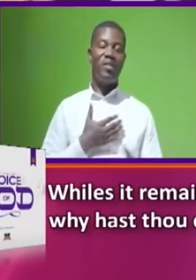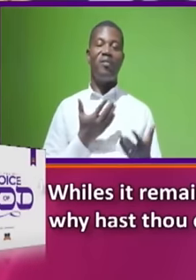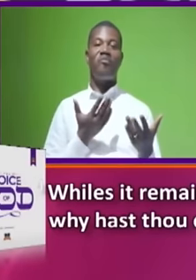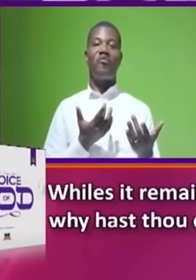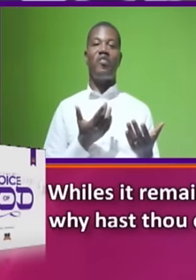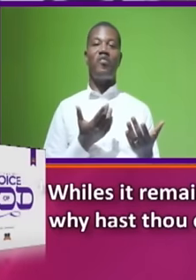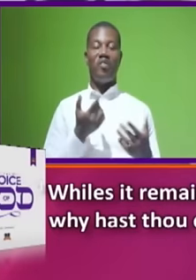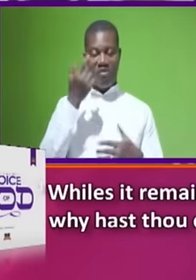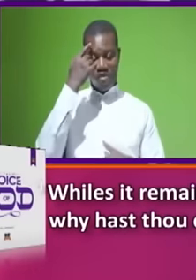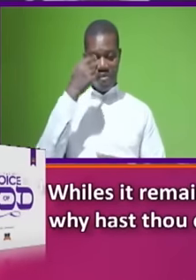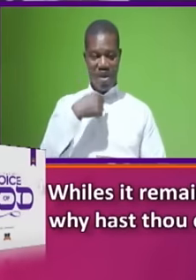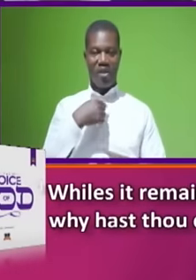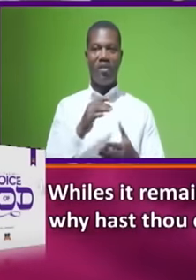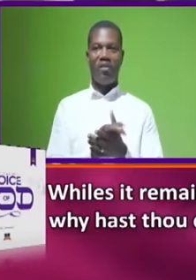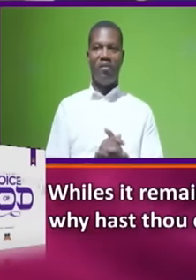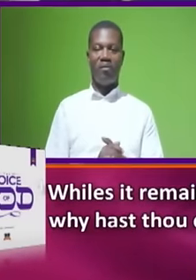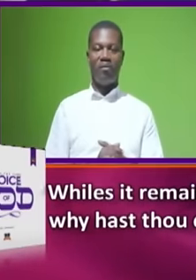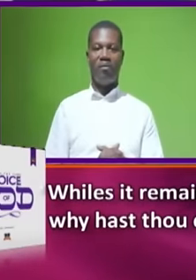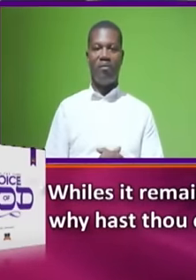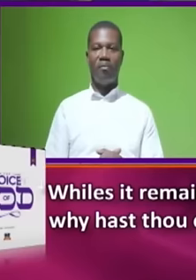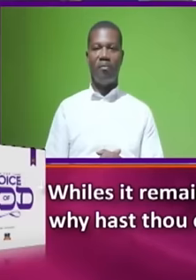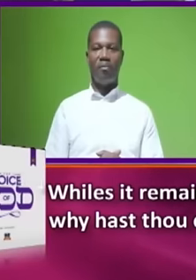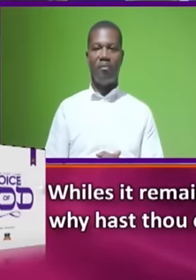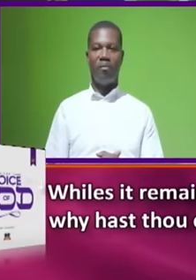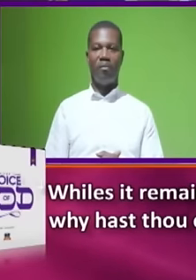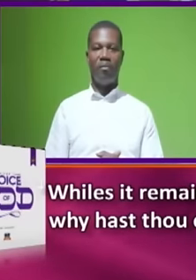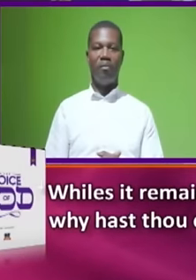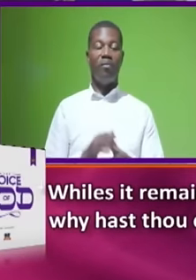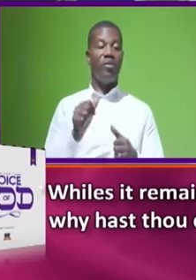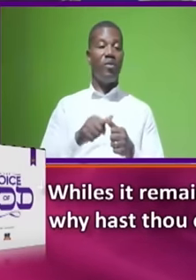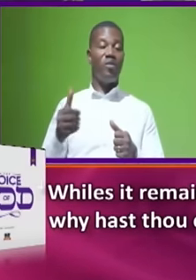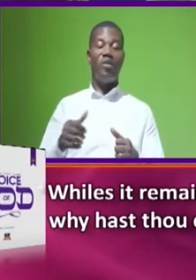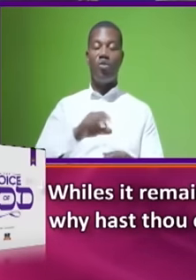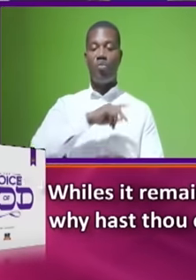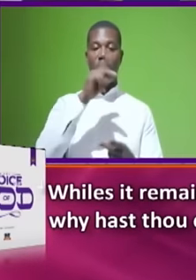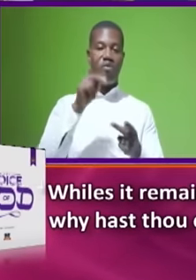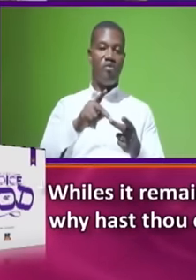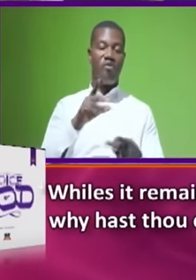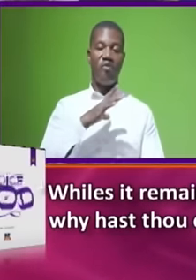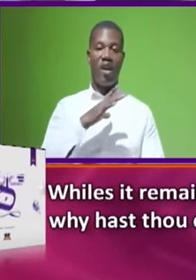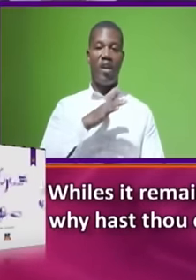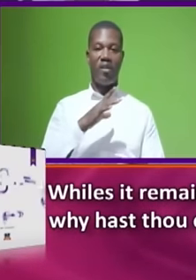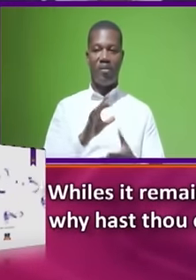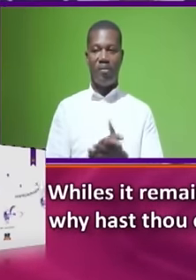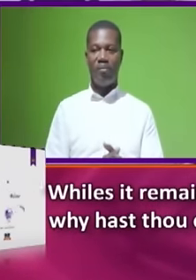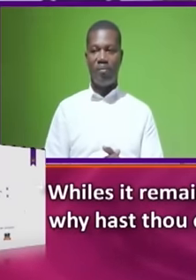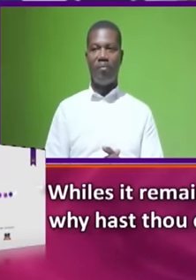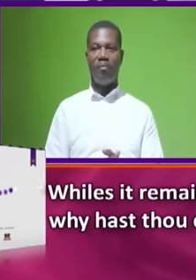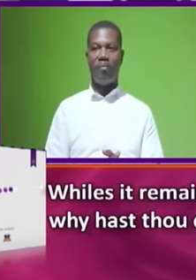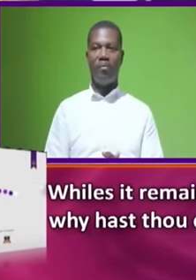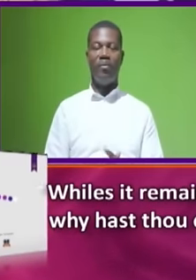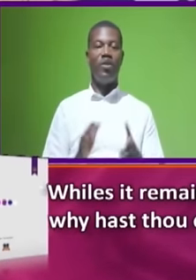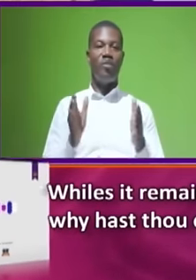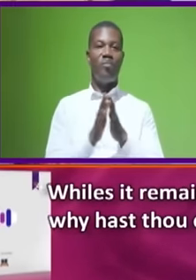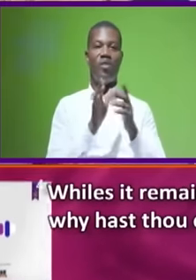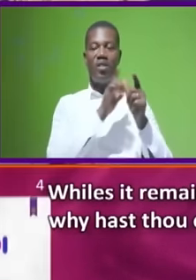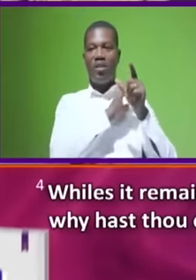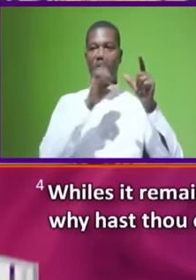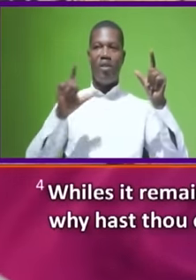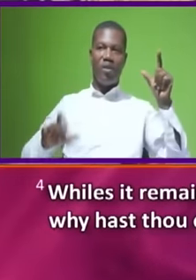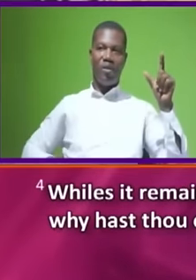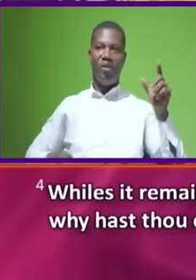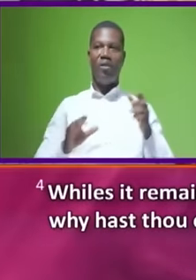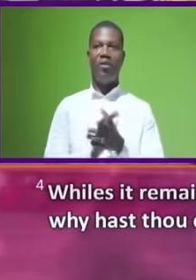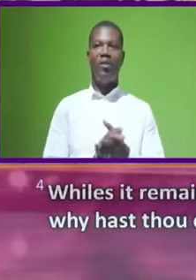Exercise patience and restraint for me. And everything shall be well. Yes. Praise the Lord.